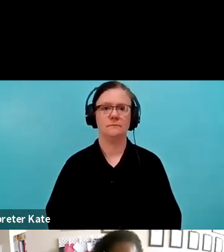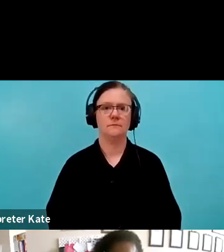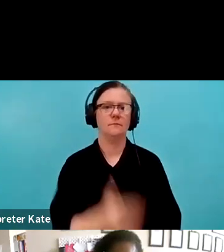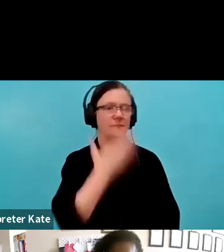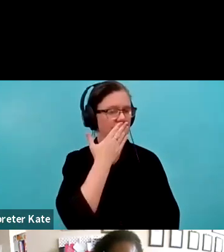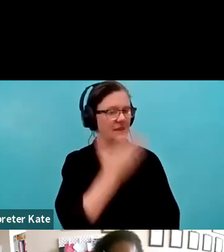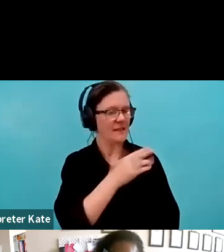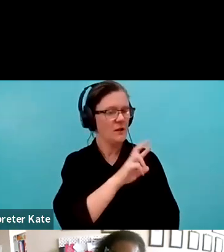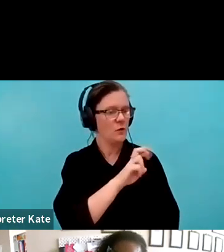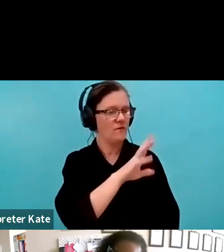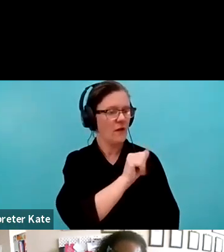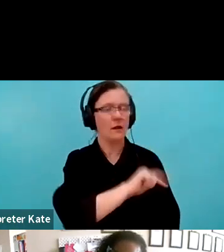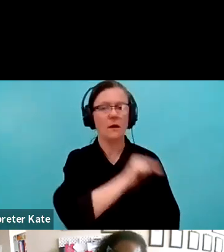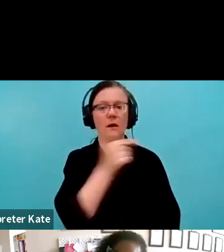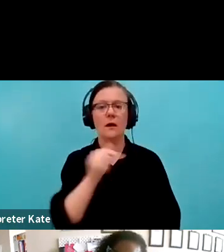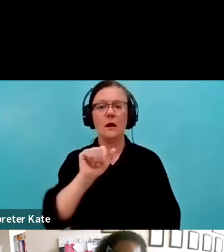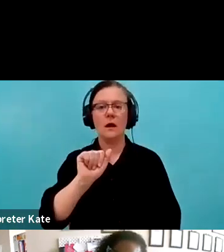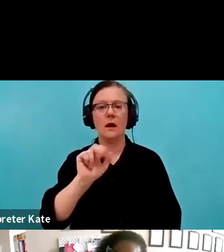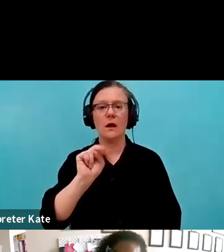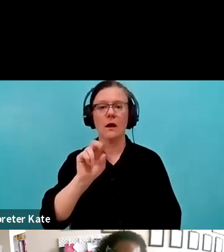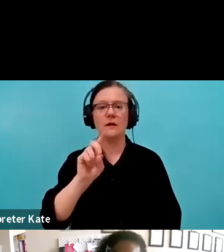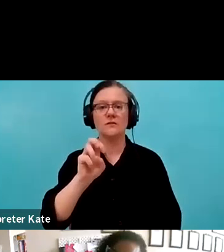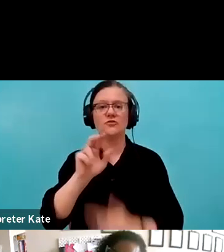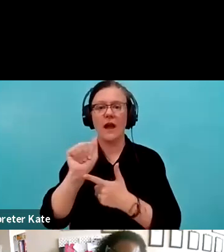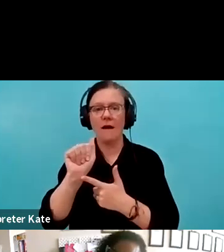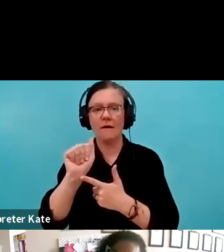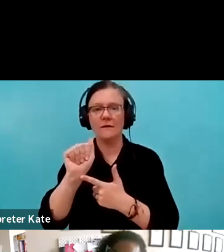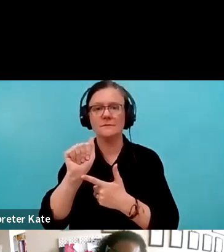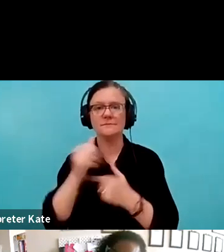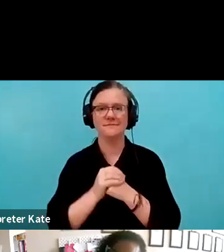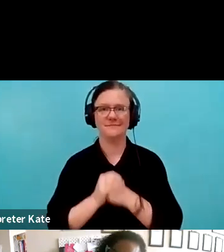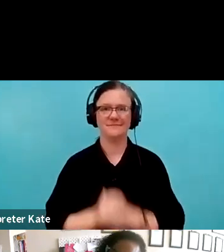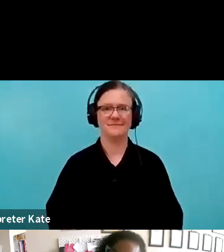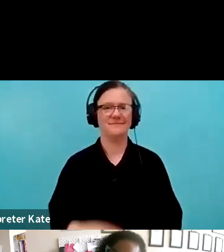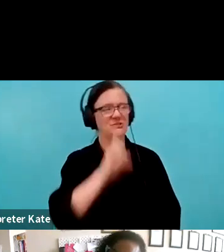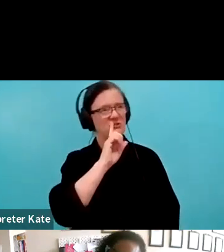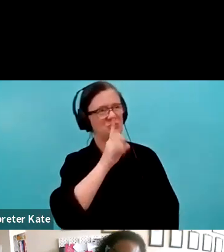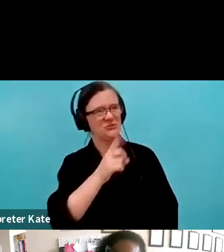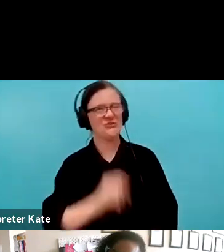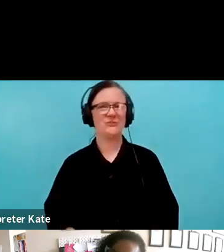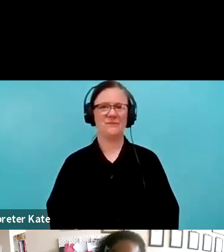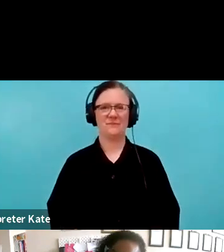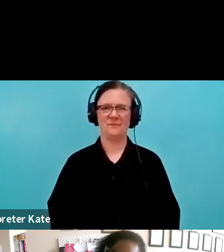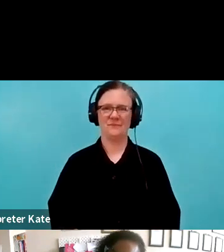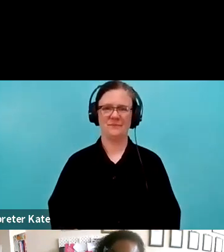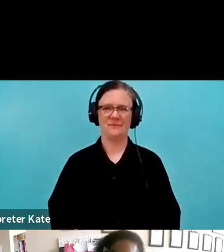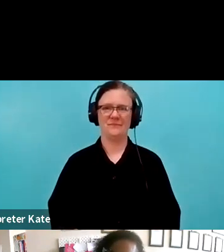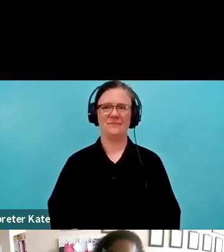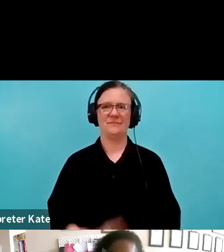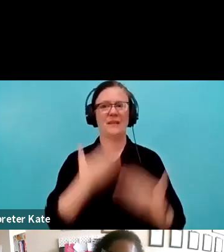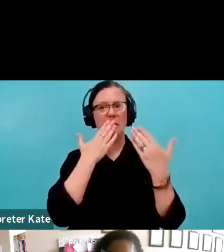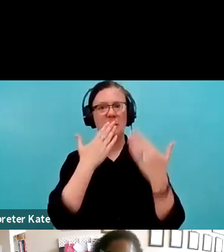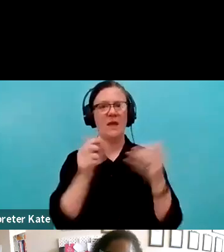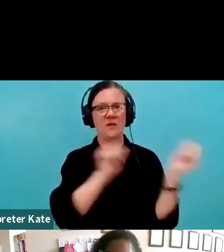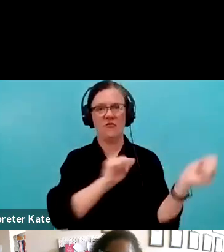Thank you, Reveca. Andraéa, why don't you introduce yourself? Sure, and super thank you all